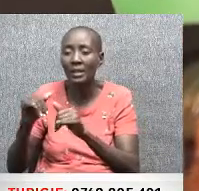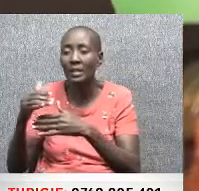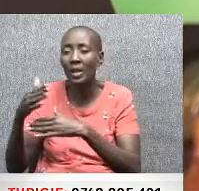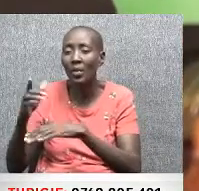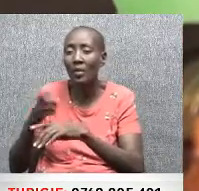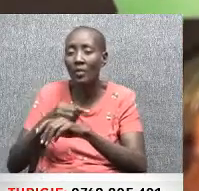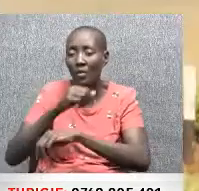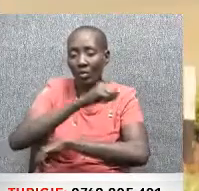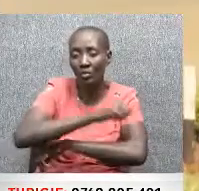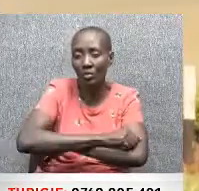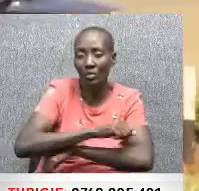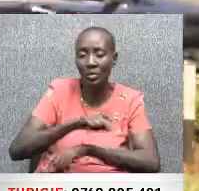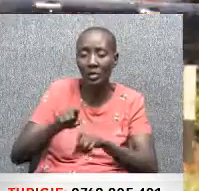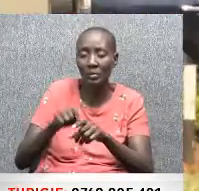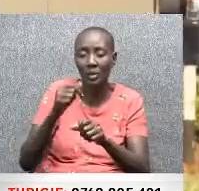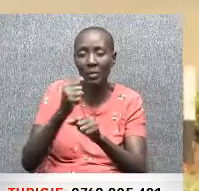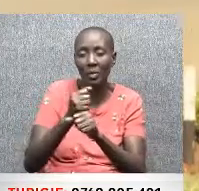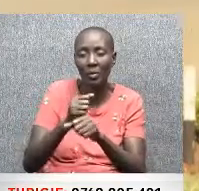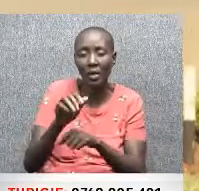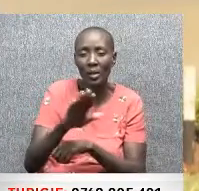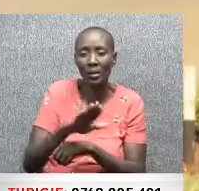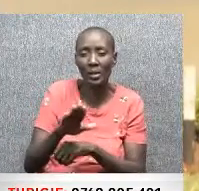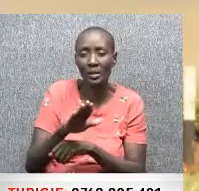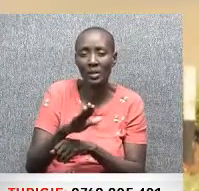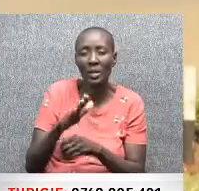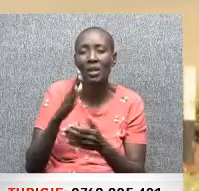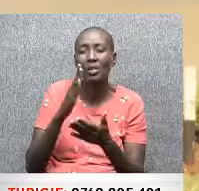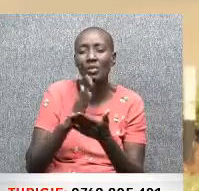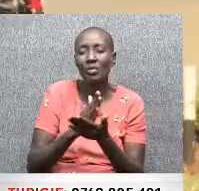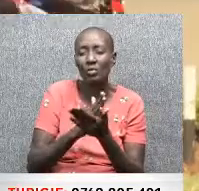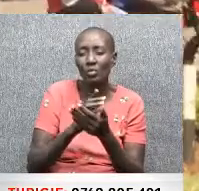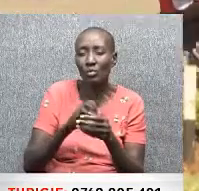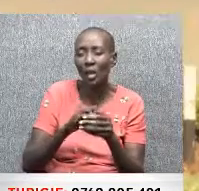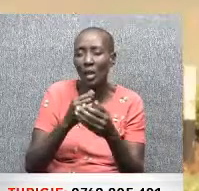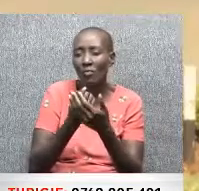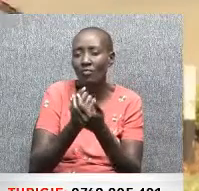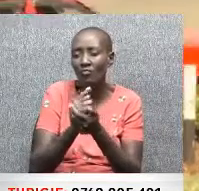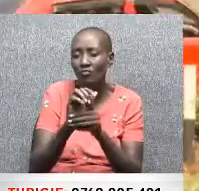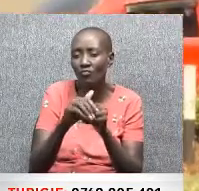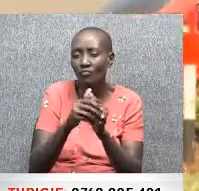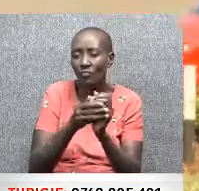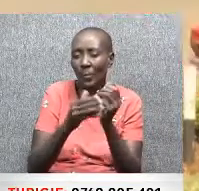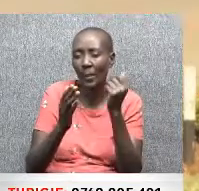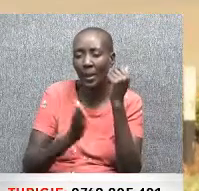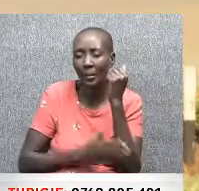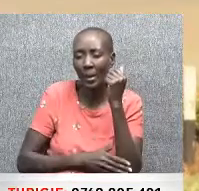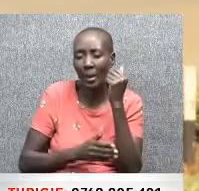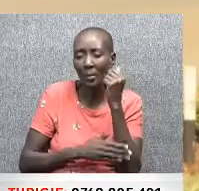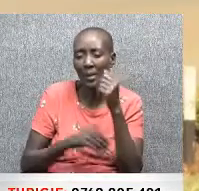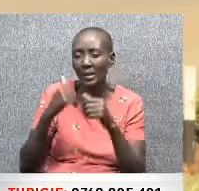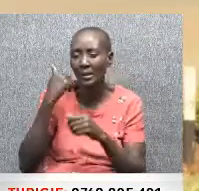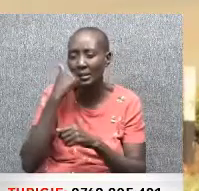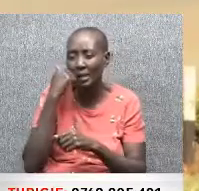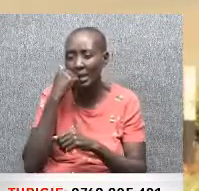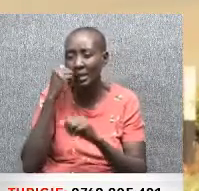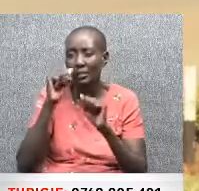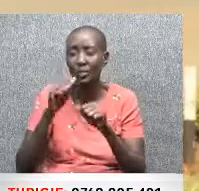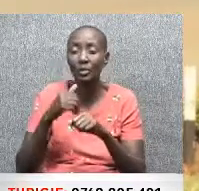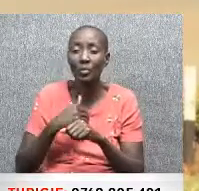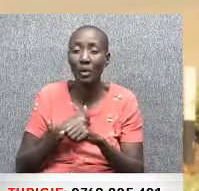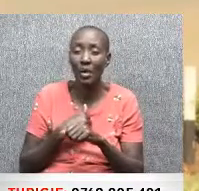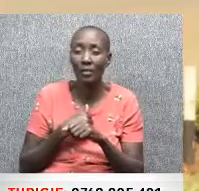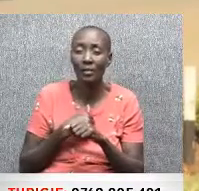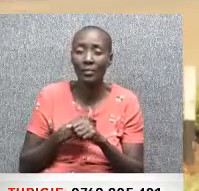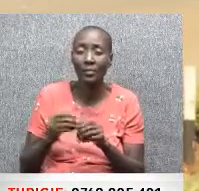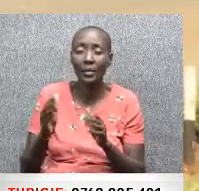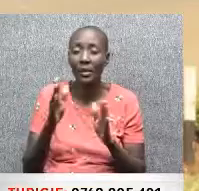loss in workplace. Ni bayana kuwa ukosefu wa kuosha mikono vizuri kumechangia maradhi ya kuendesha miongoni mwa wanafunzi. Mradi huu